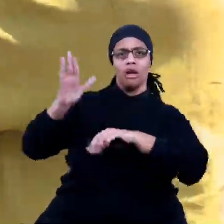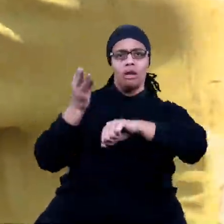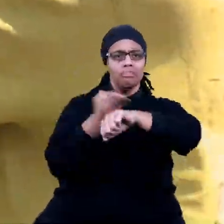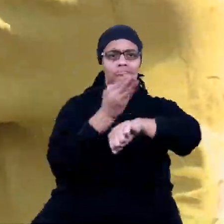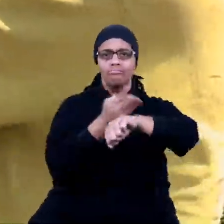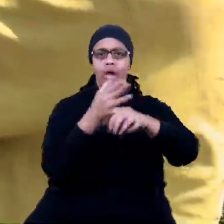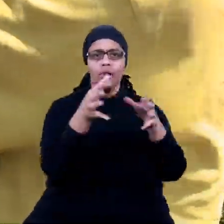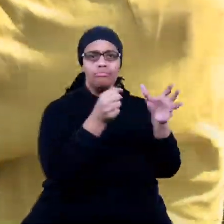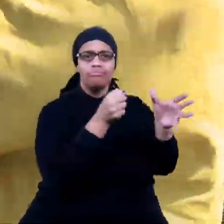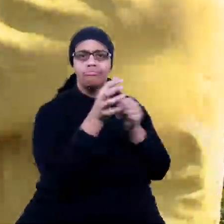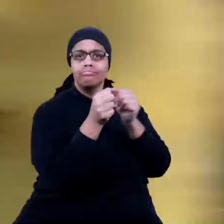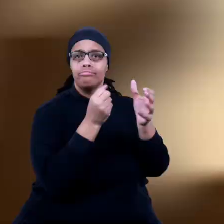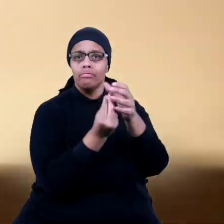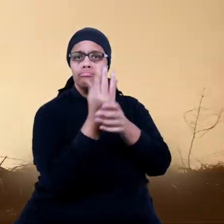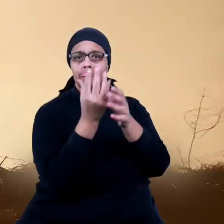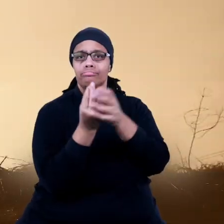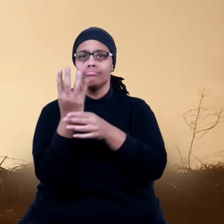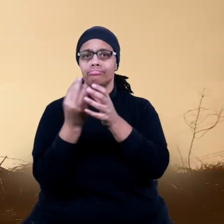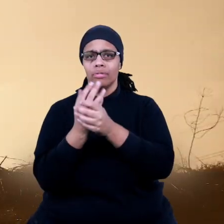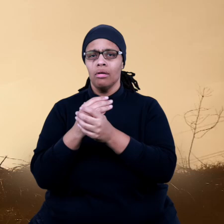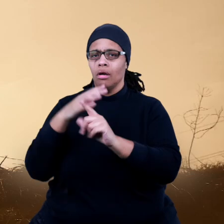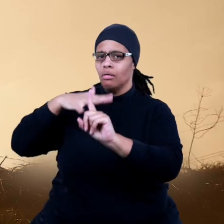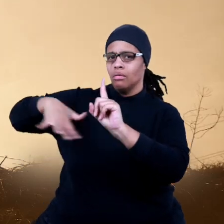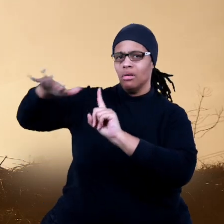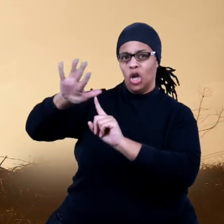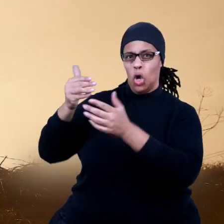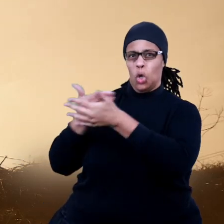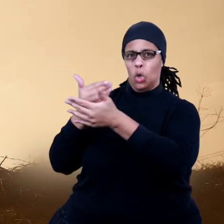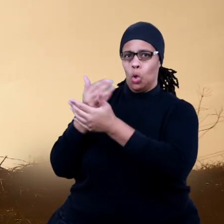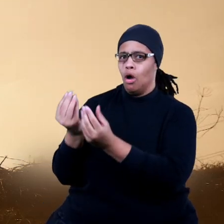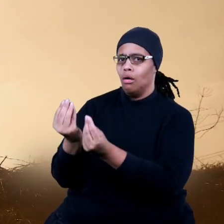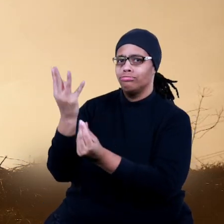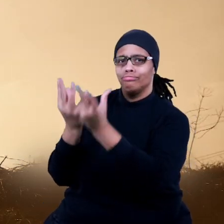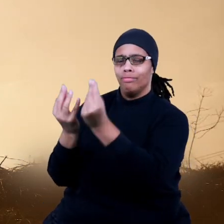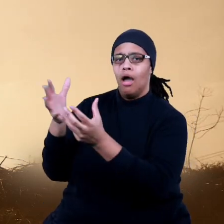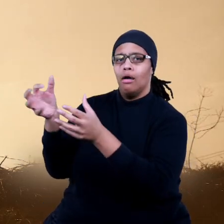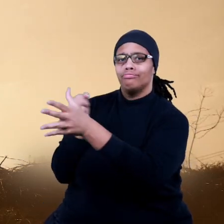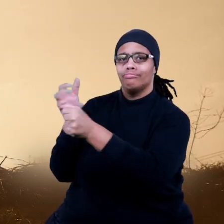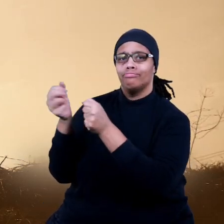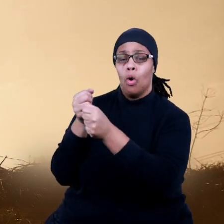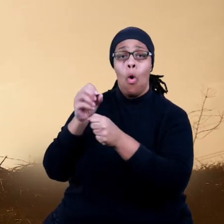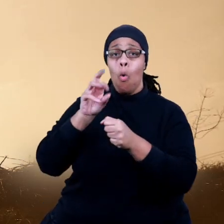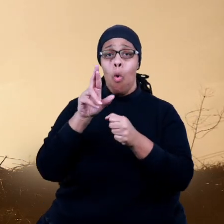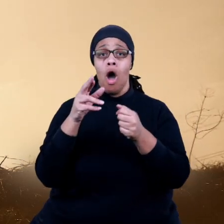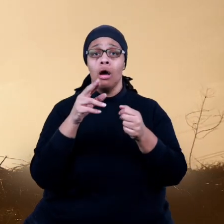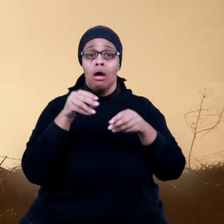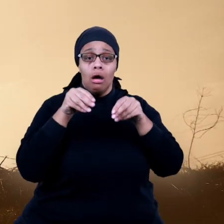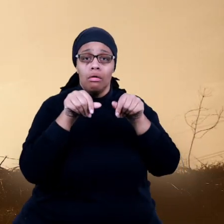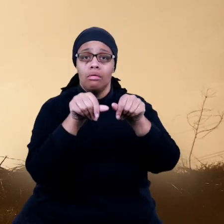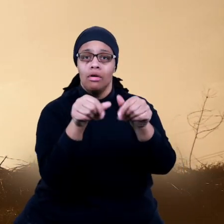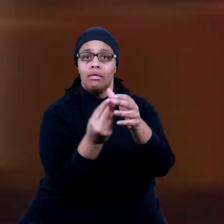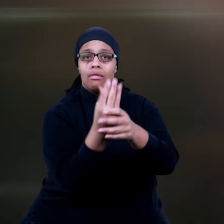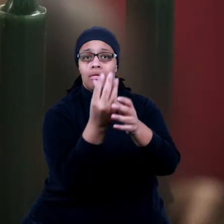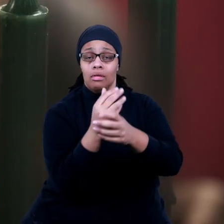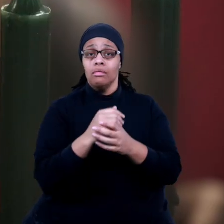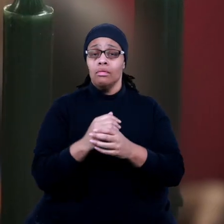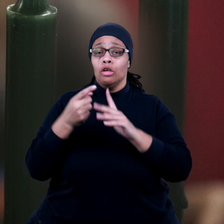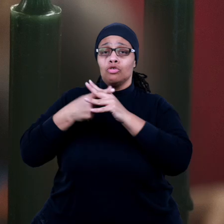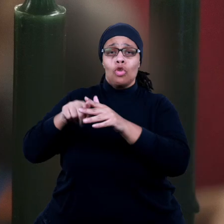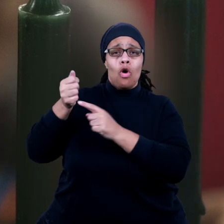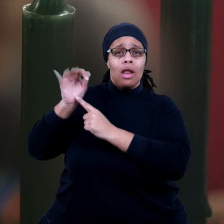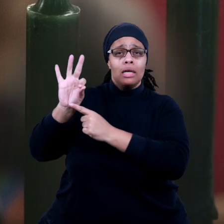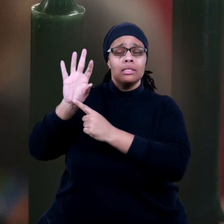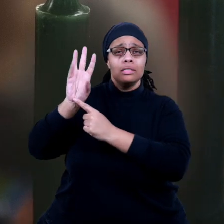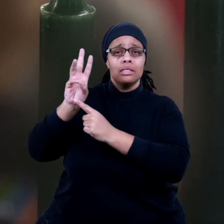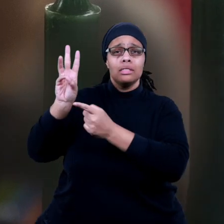African harvest celebrations. Those celebrations revolve around newly harvested or planted crops.